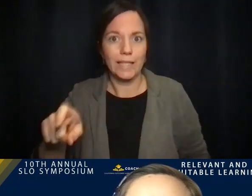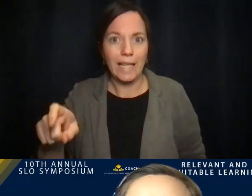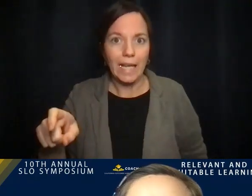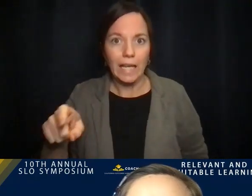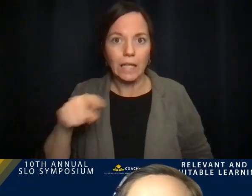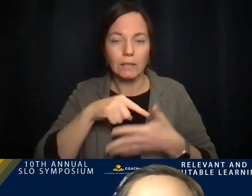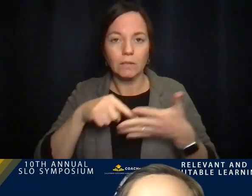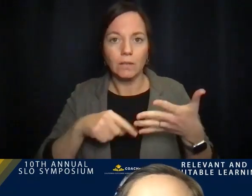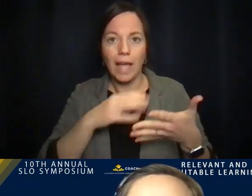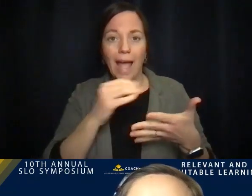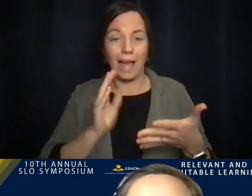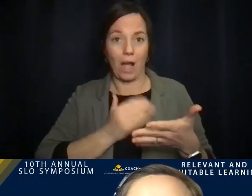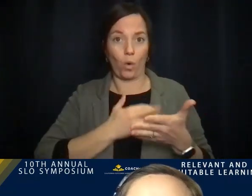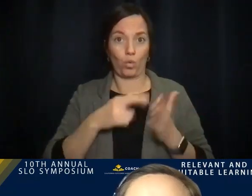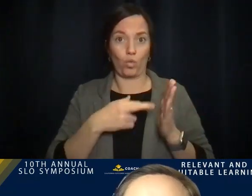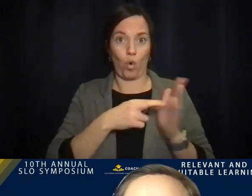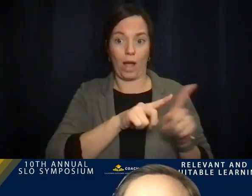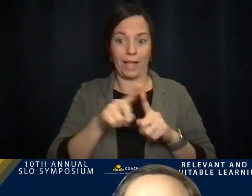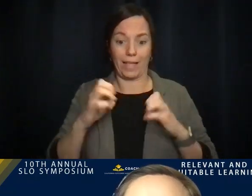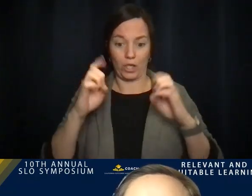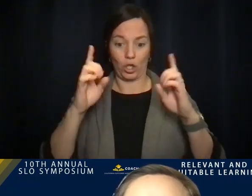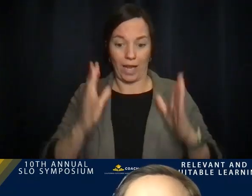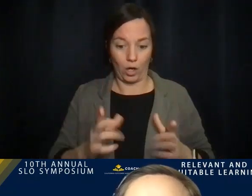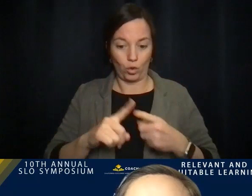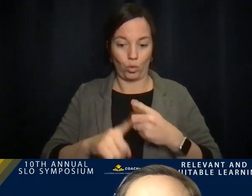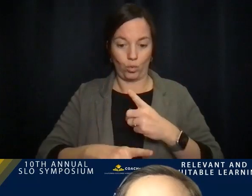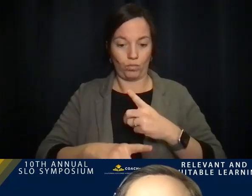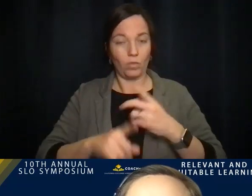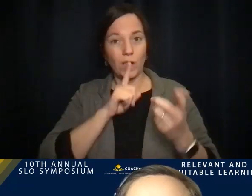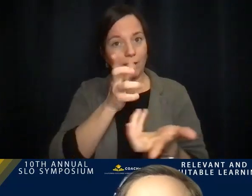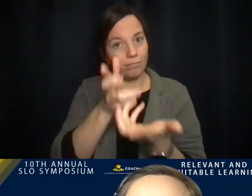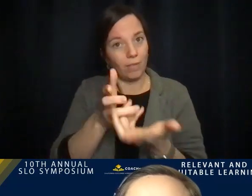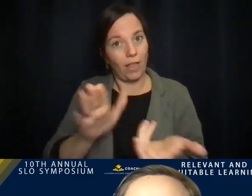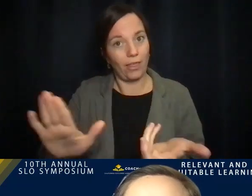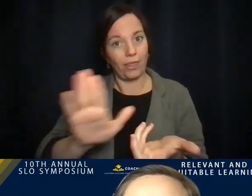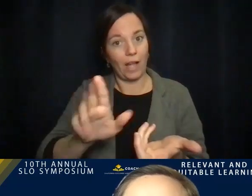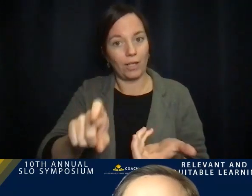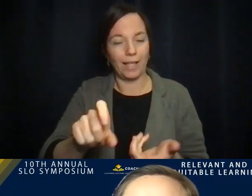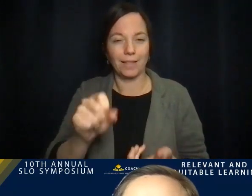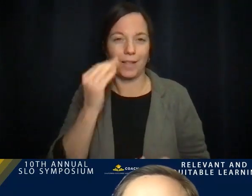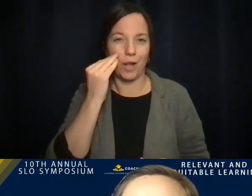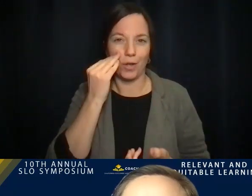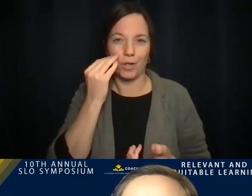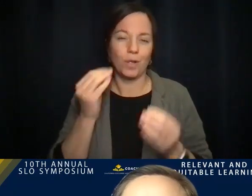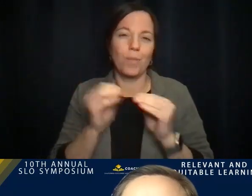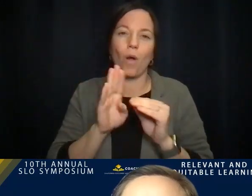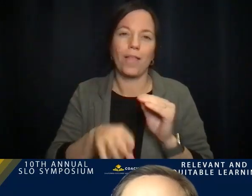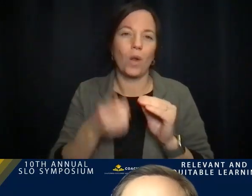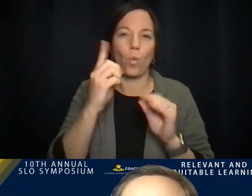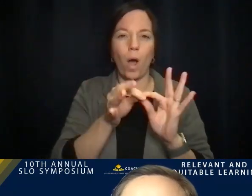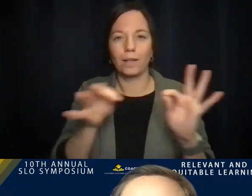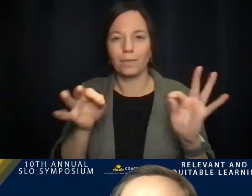our role as educators is to meet the needs of our students. You know, so it's bigger than just your mission